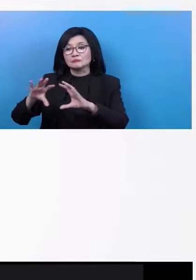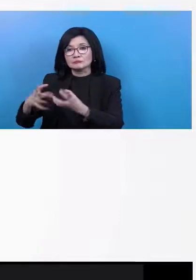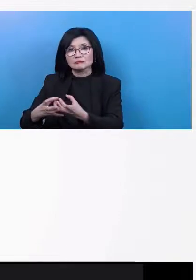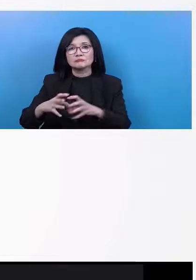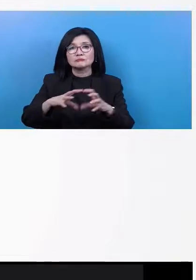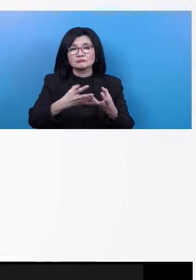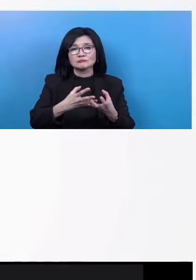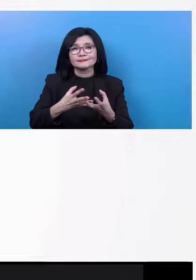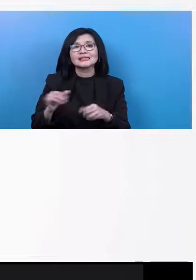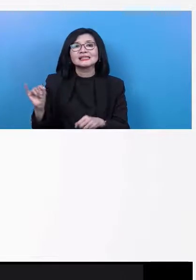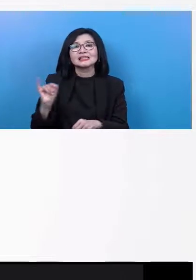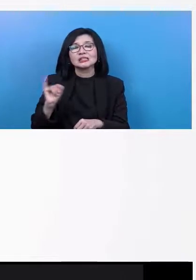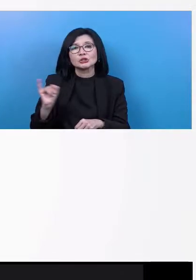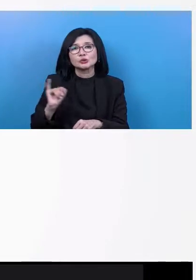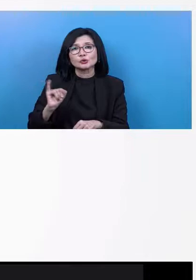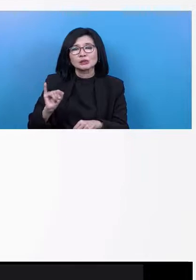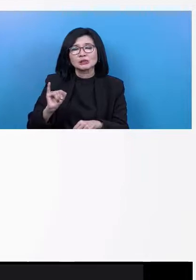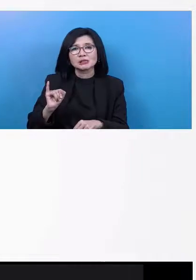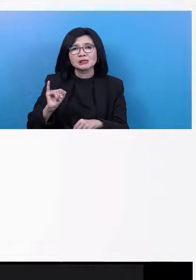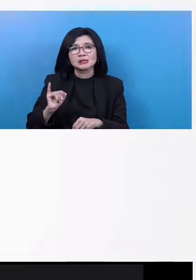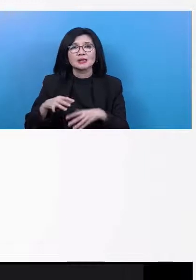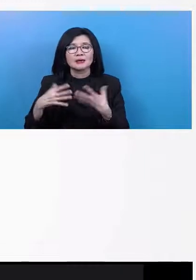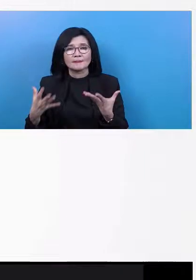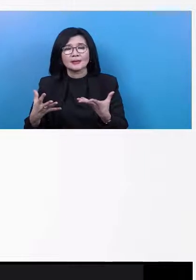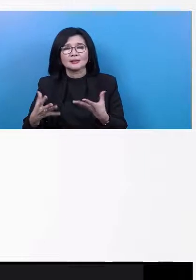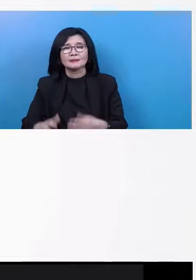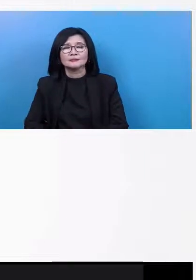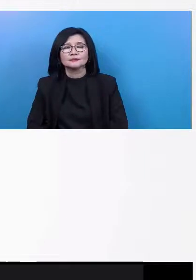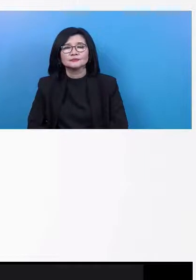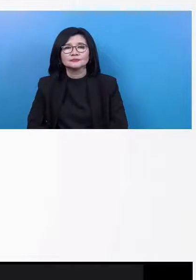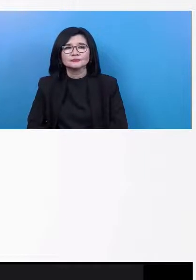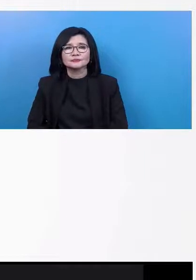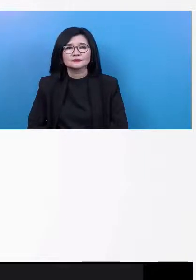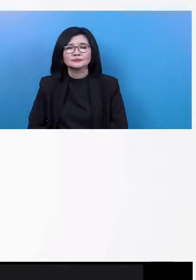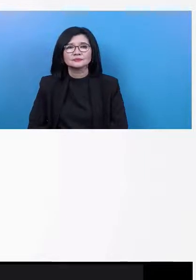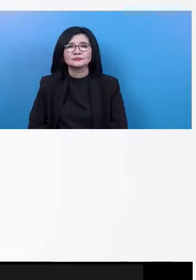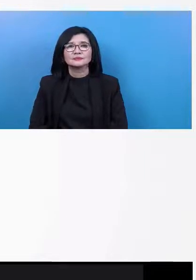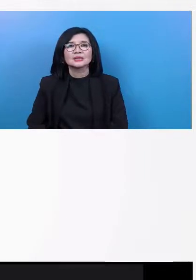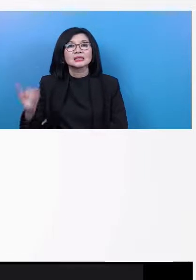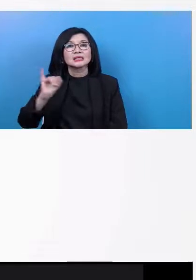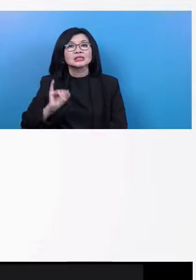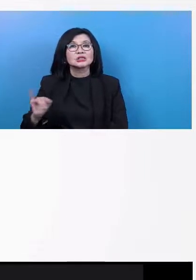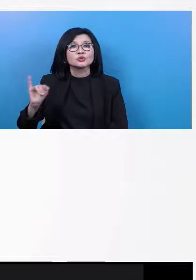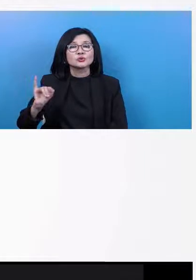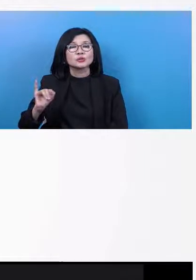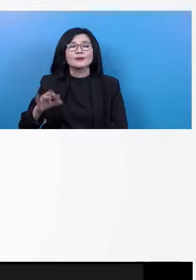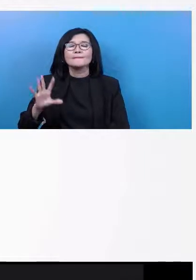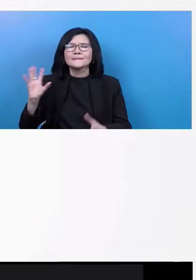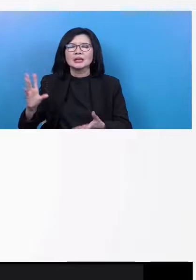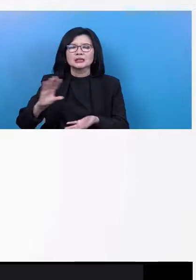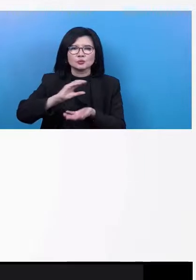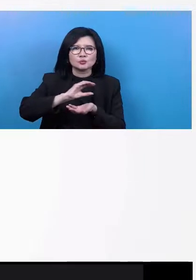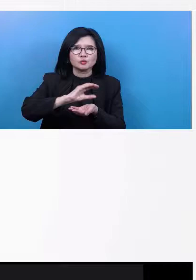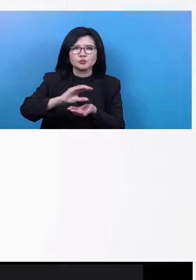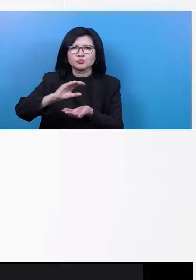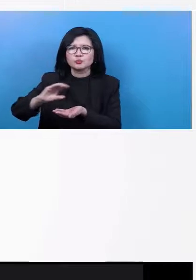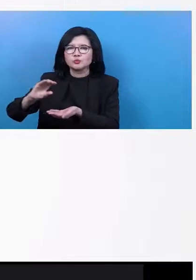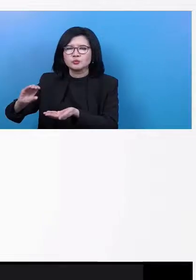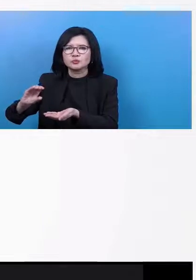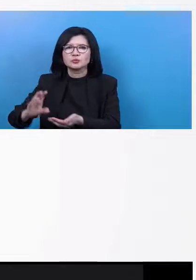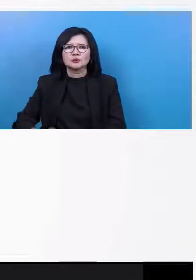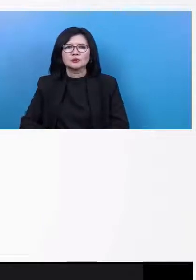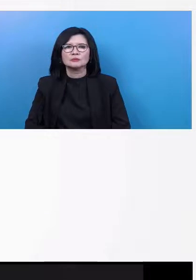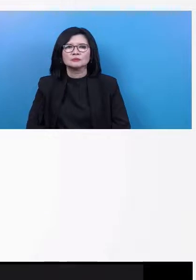seen is a huge increase in the amount invested in sustainable investments over the last 3 years. In fact, year